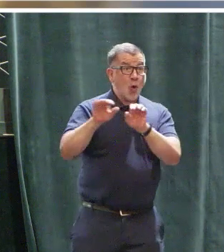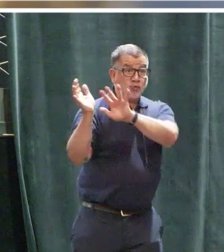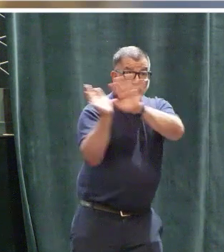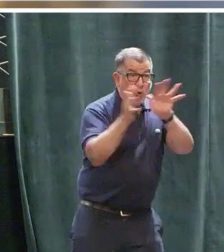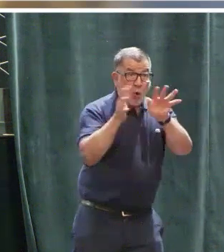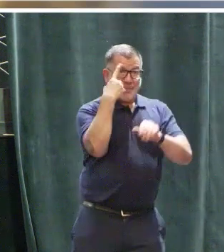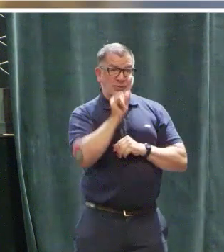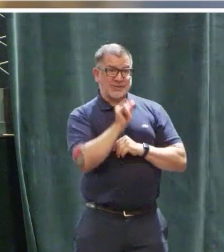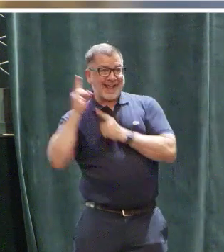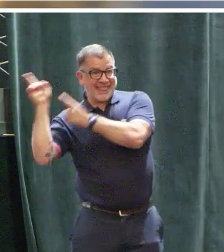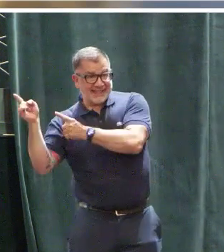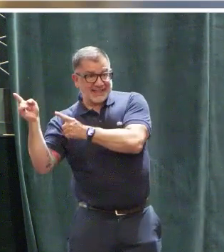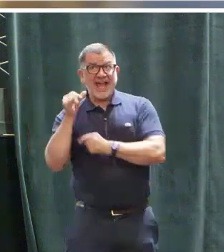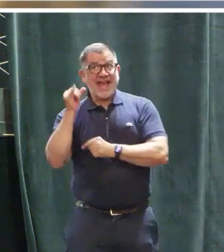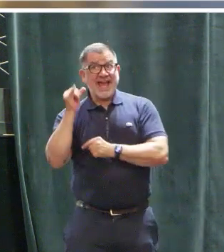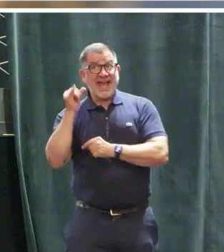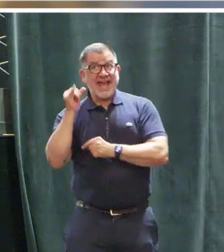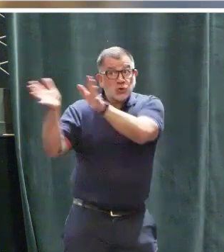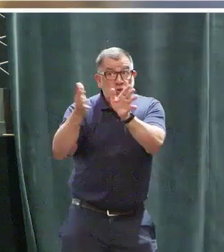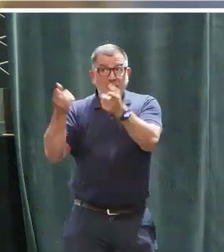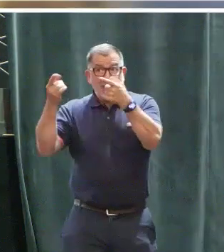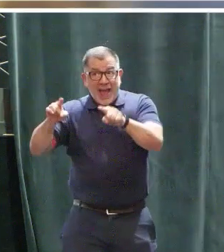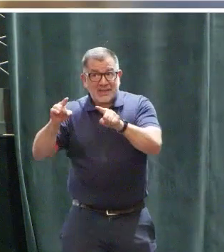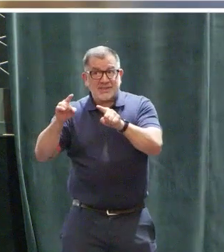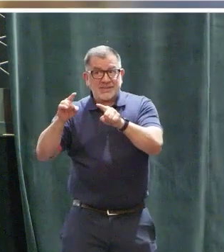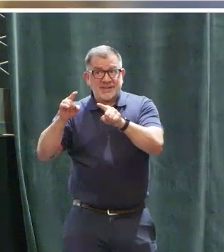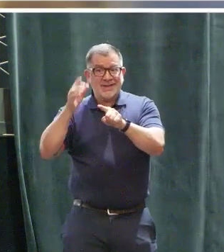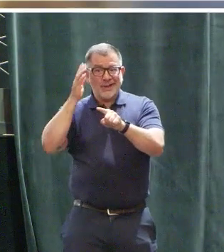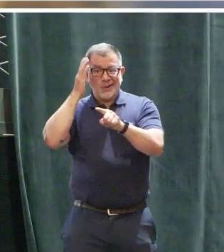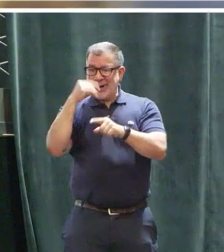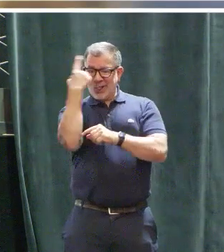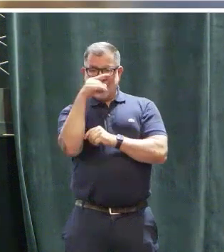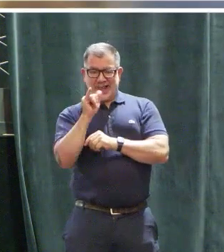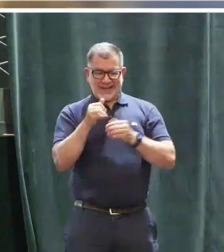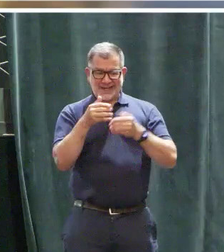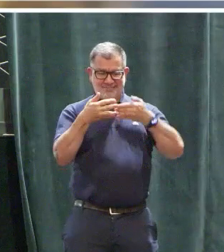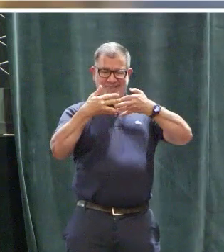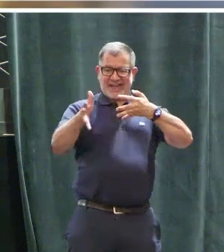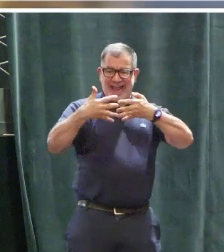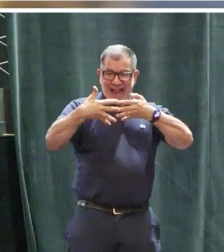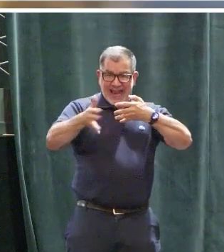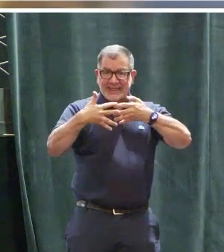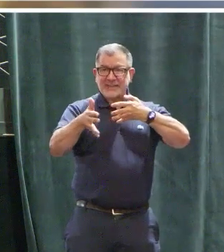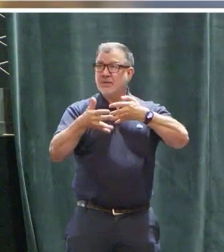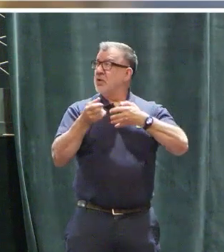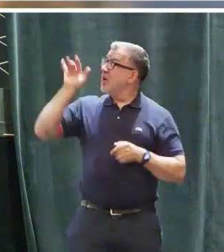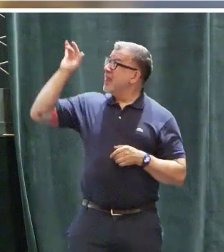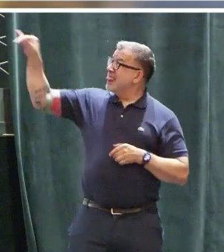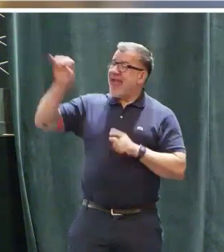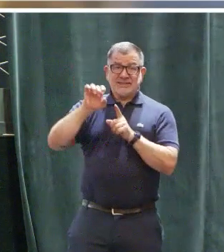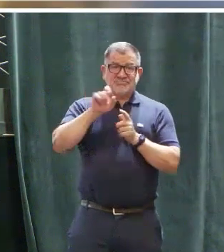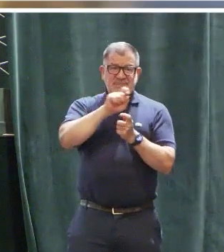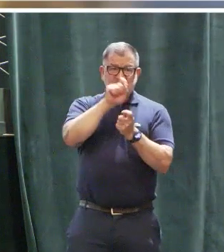If there is a storm event that comes, there would be a gate, or in this particular instance,